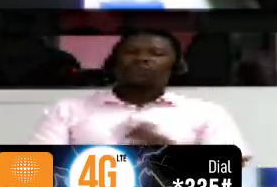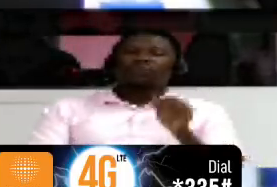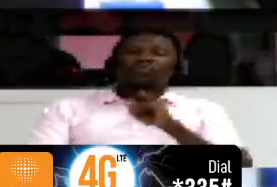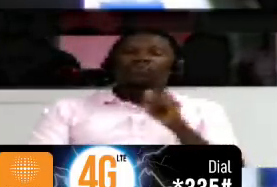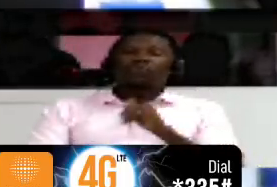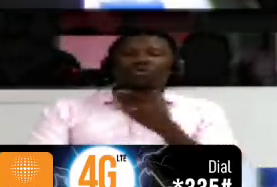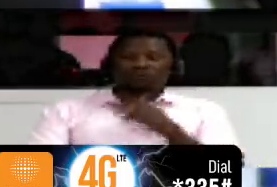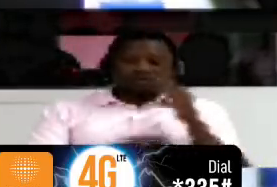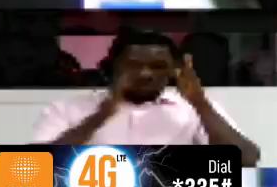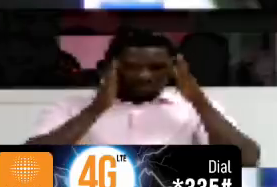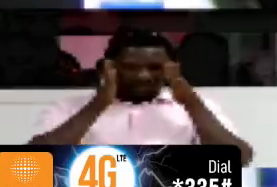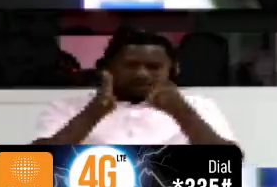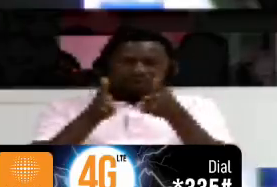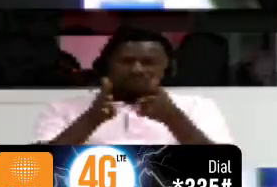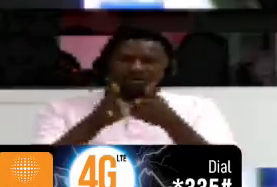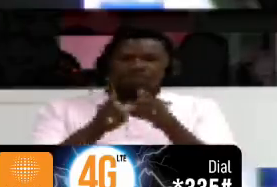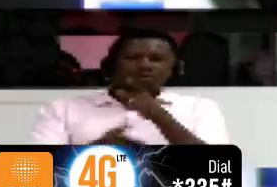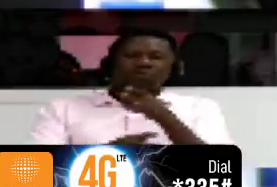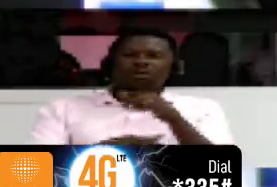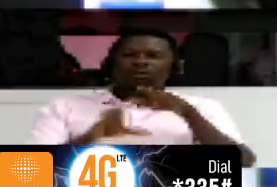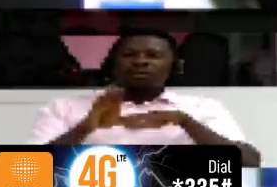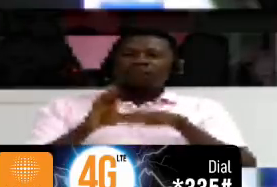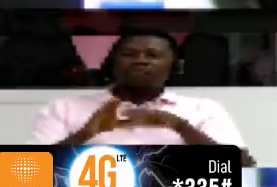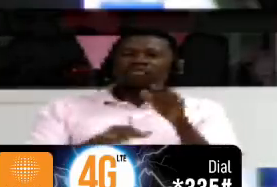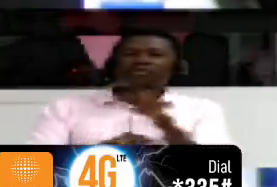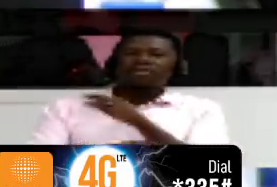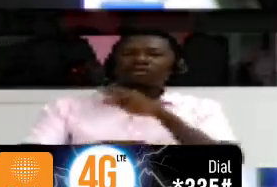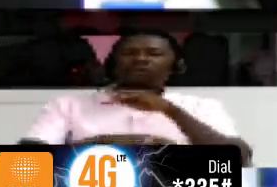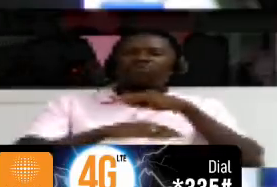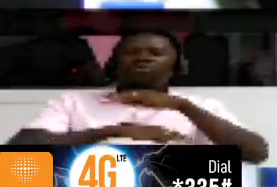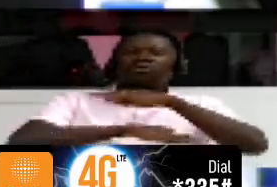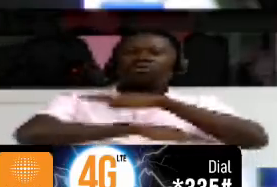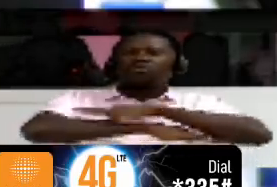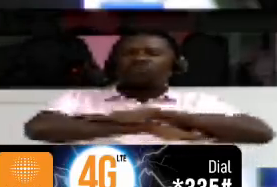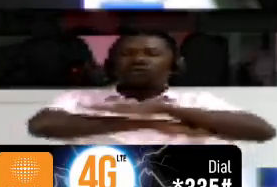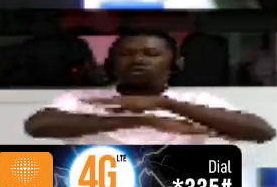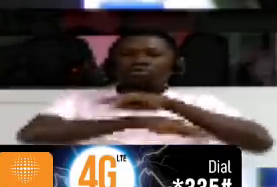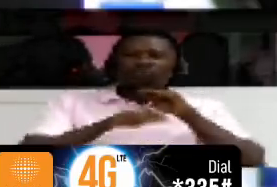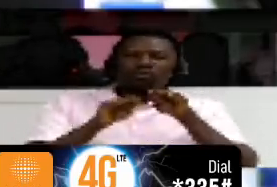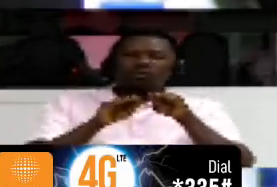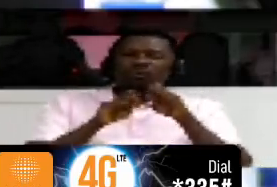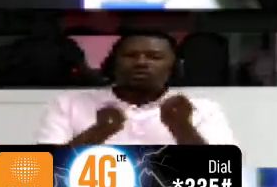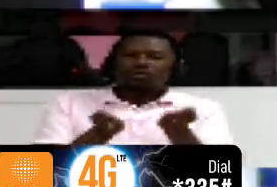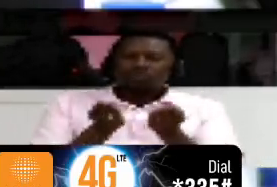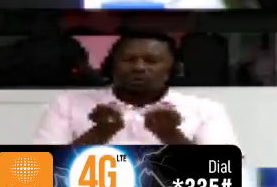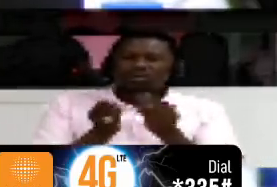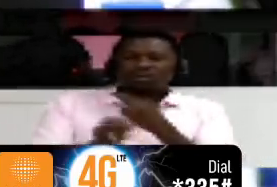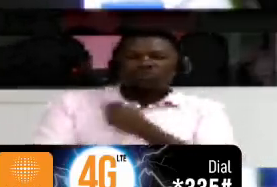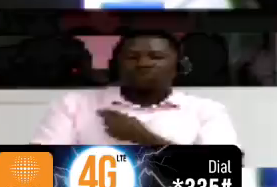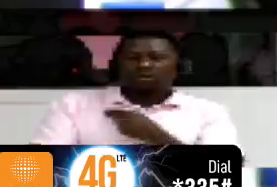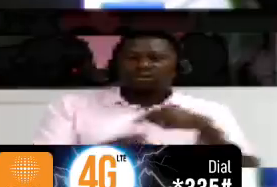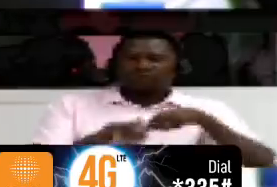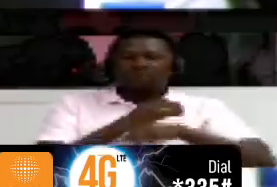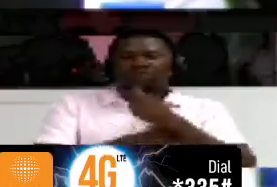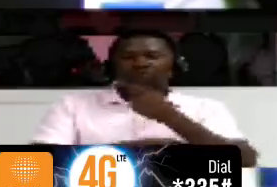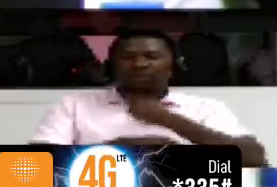is what we're focused on. Were you a member of any student union in the Gambia? I